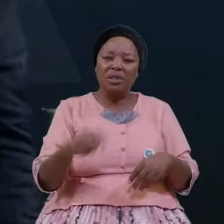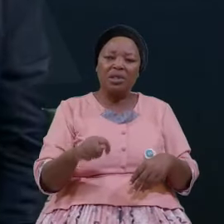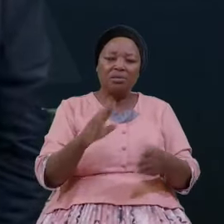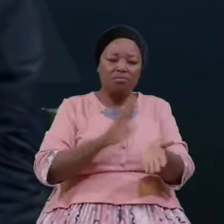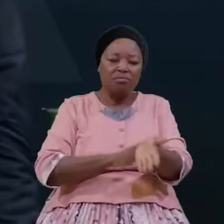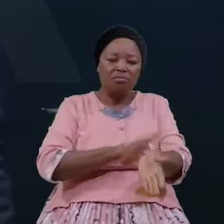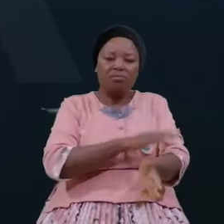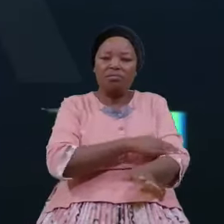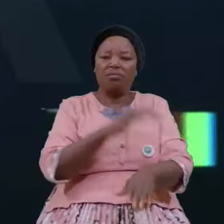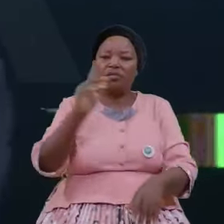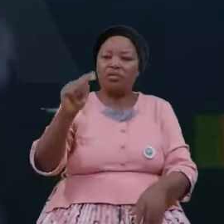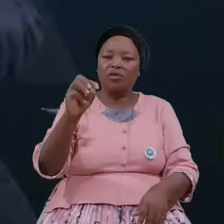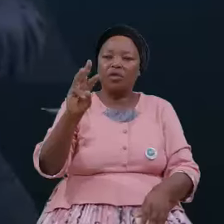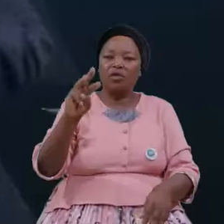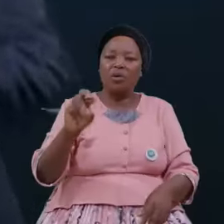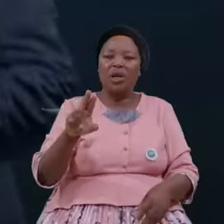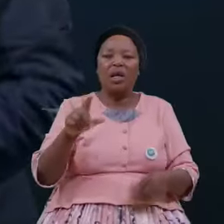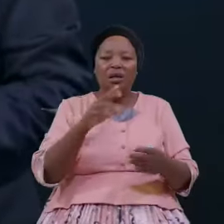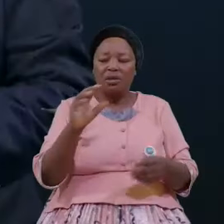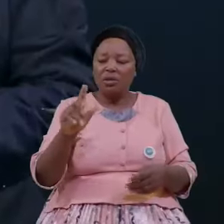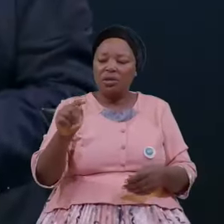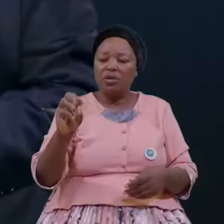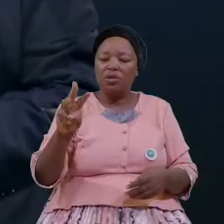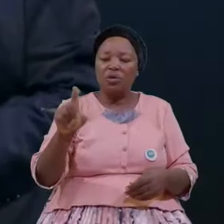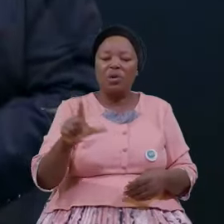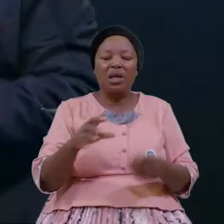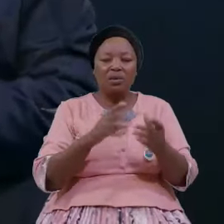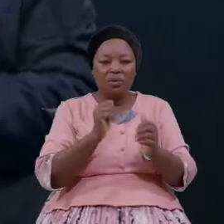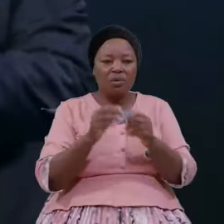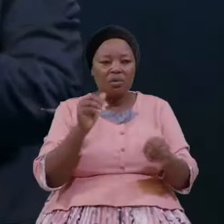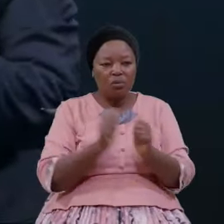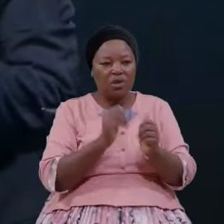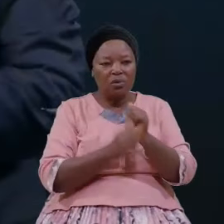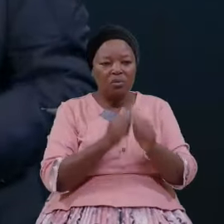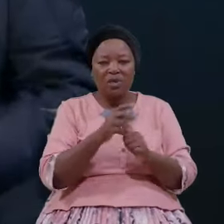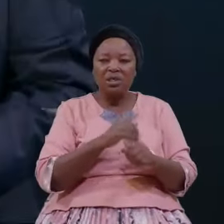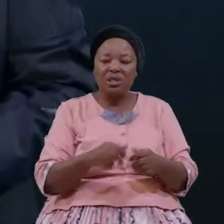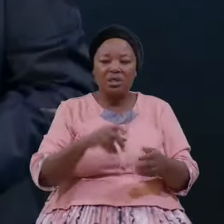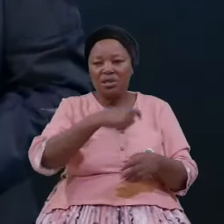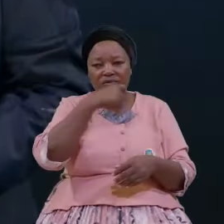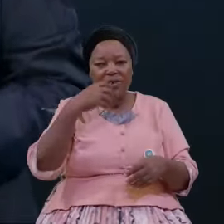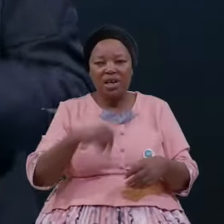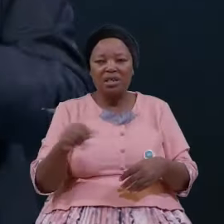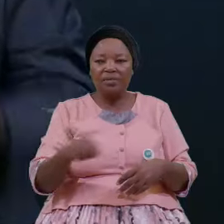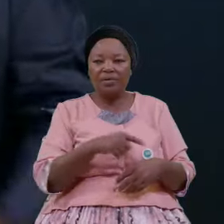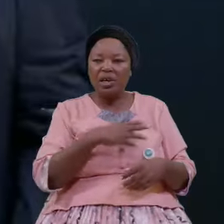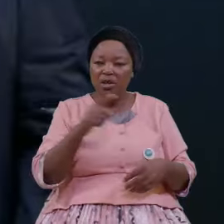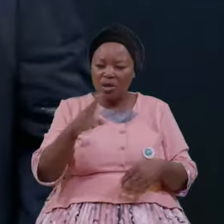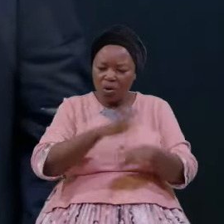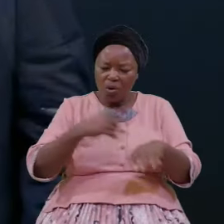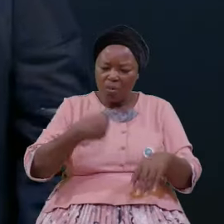he dried up the water in their feet and said, ye call me Master and Lord. And ye say, well, for